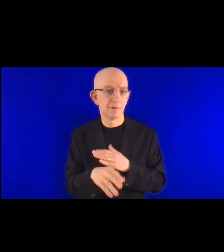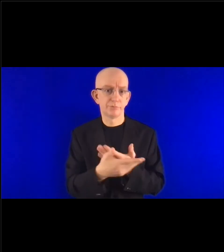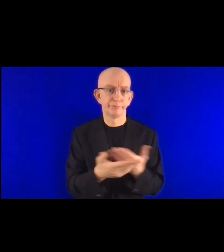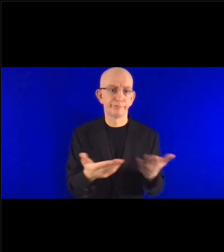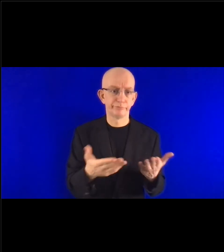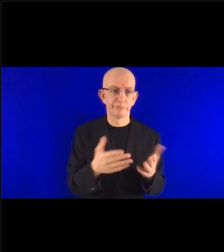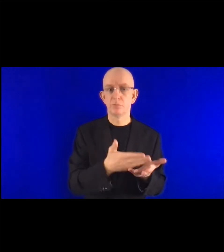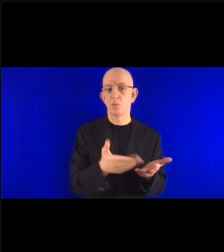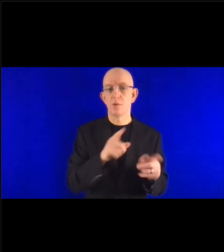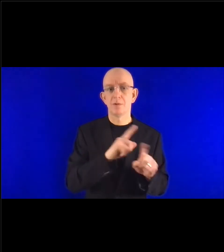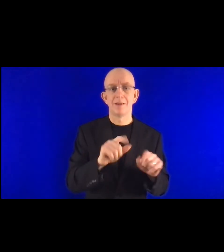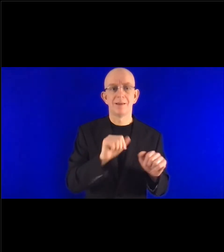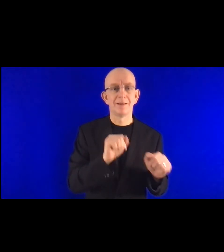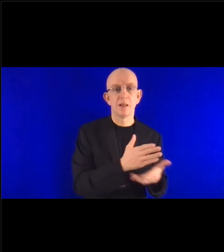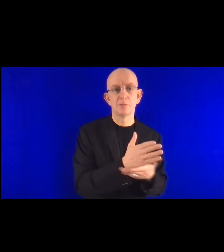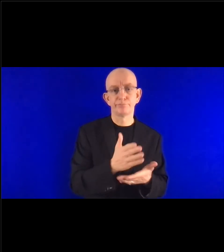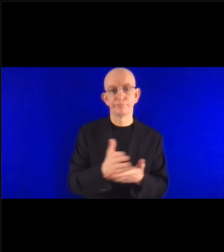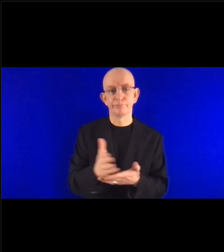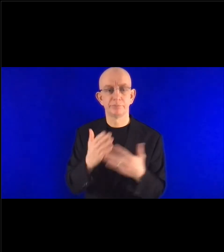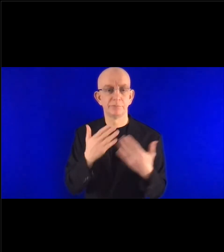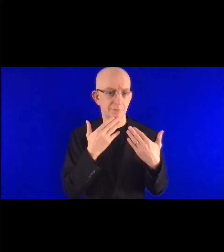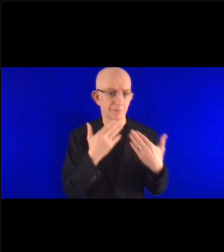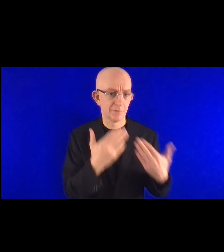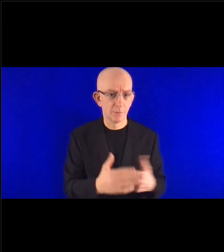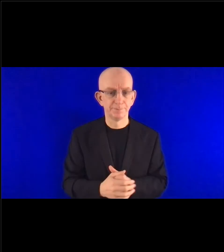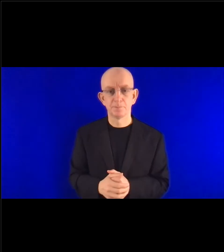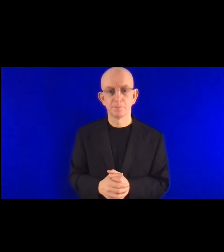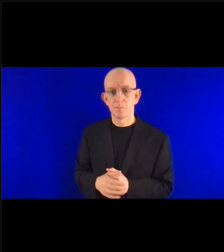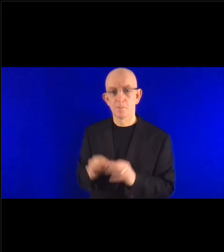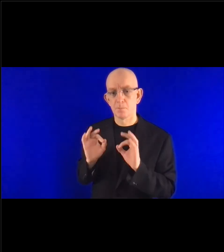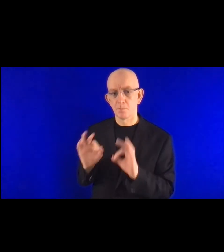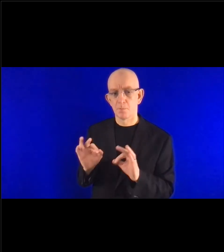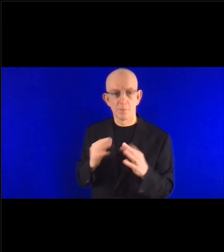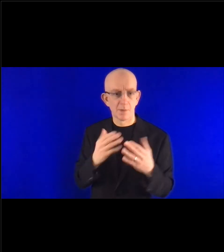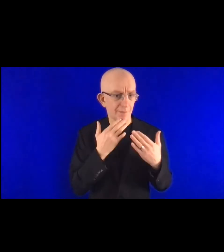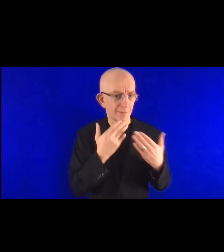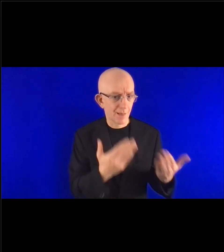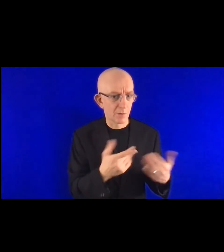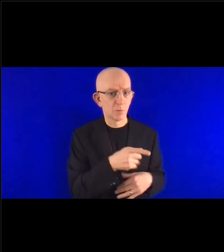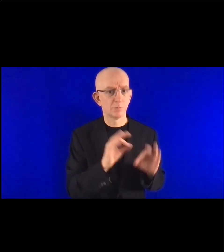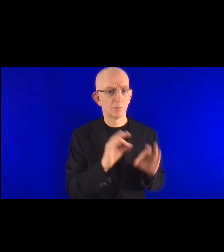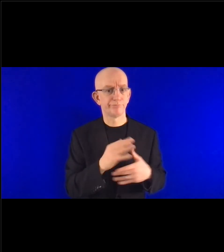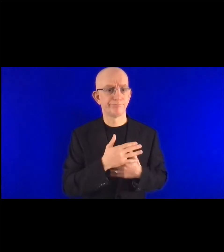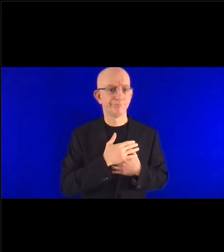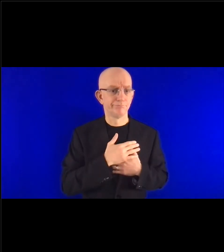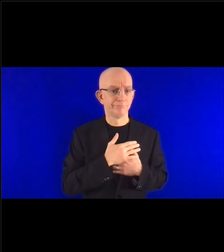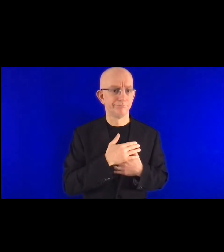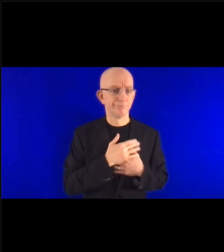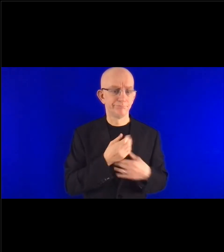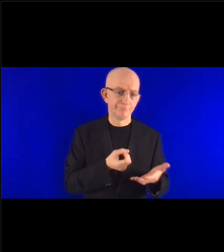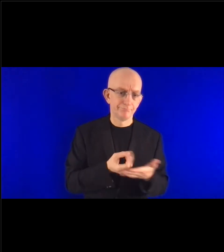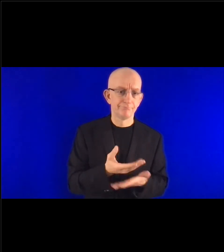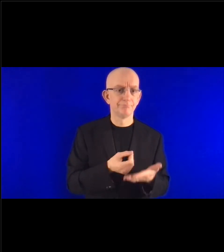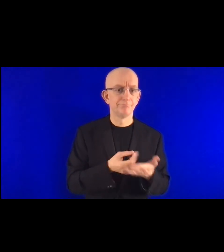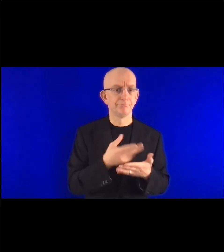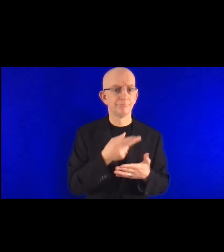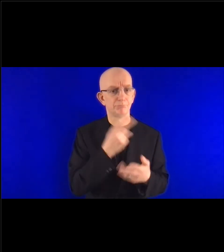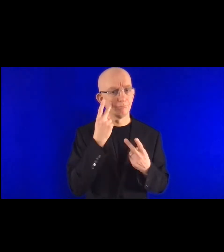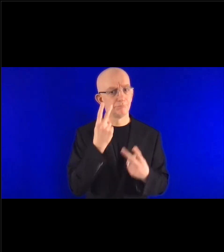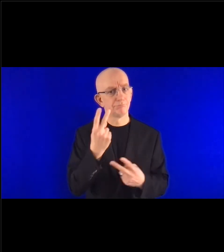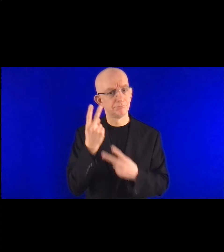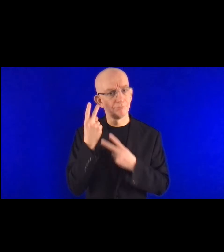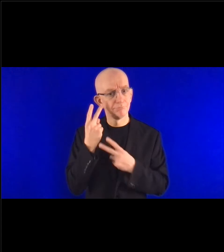description of your experiences and your recommendations. Now we're going to move on and hear